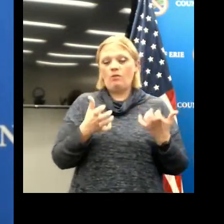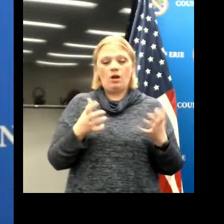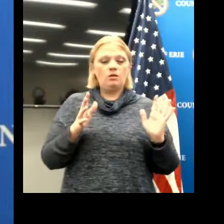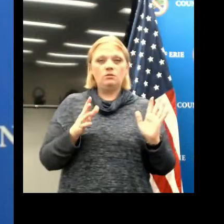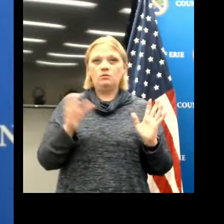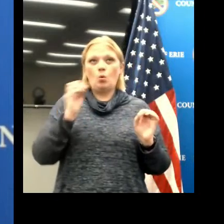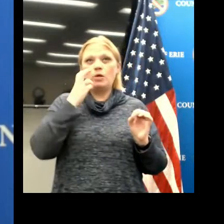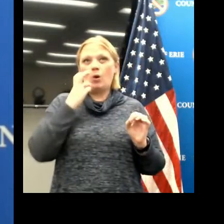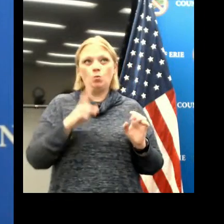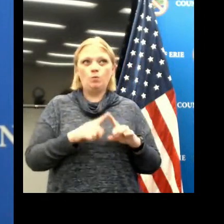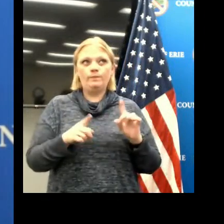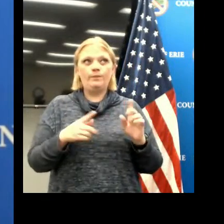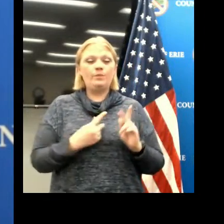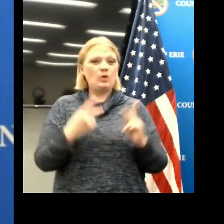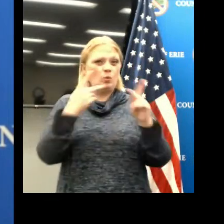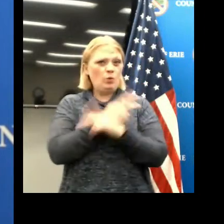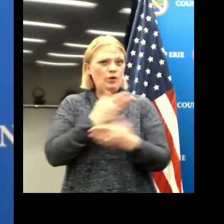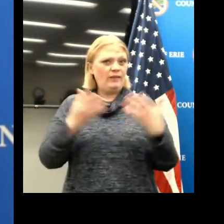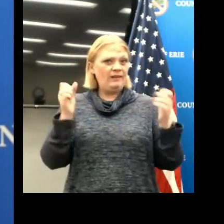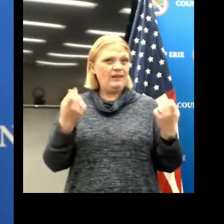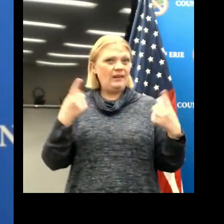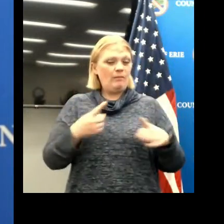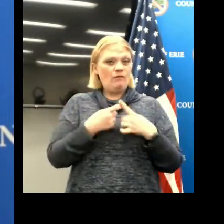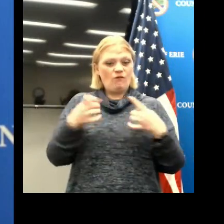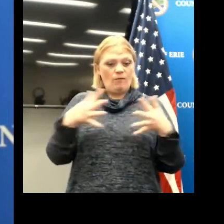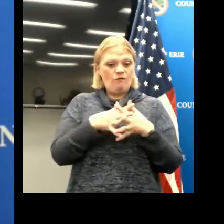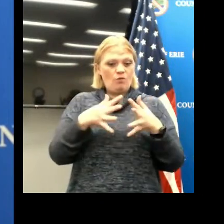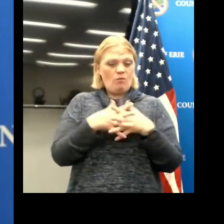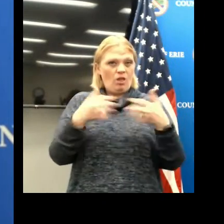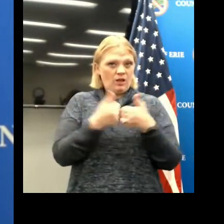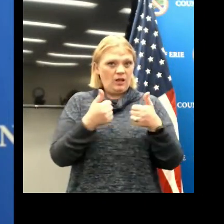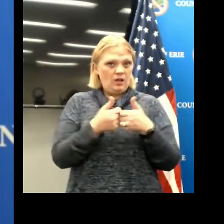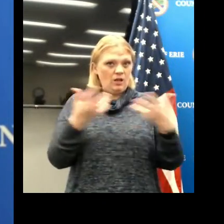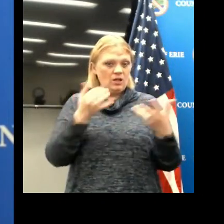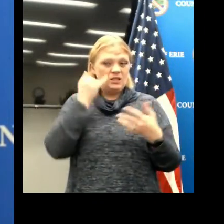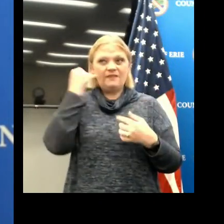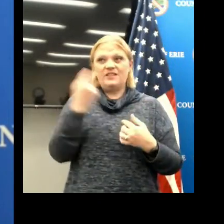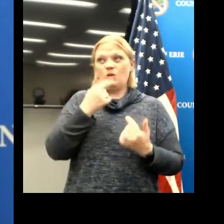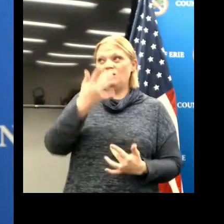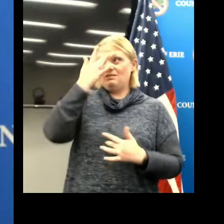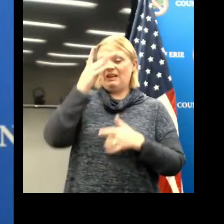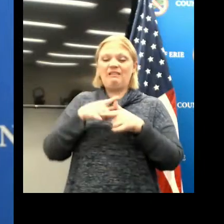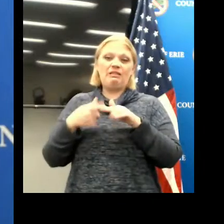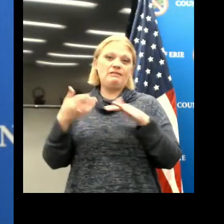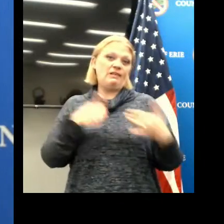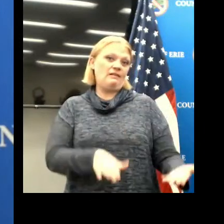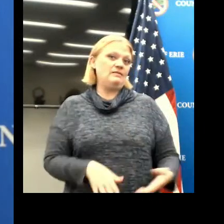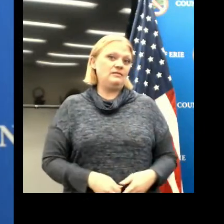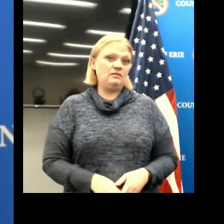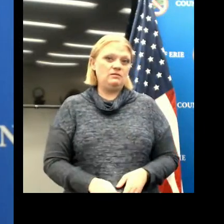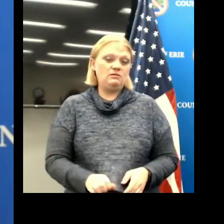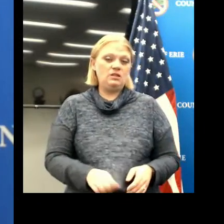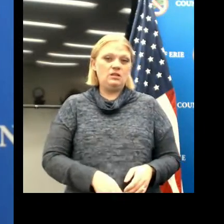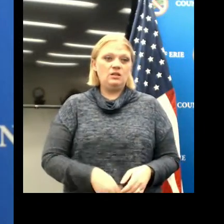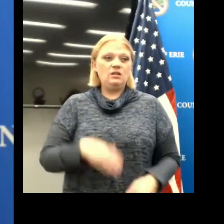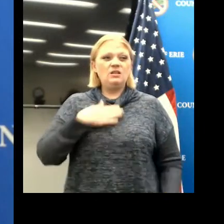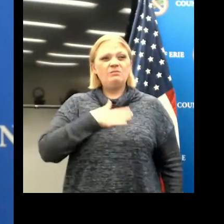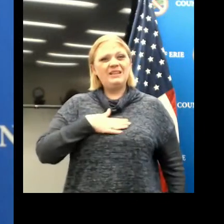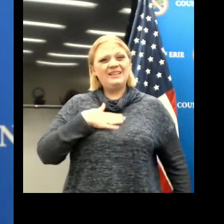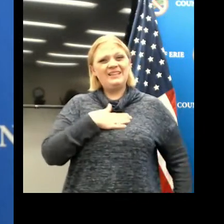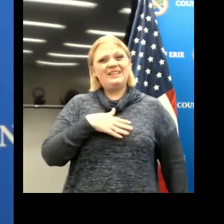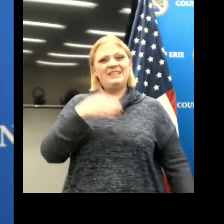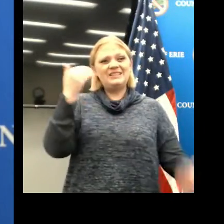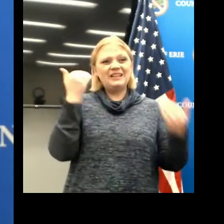about that. But the worst thing that could happen from one of those Bills games gatherings is if someone gets sick from COVID and dies. So please, limit the